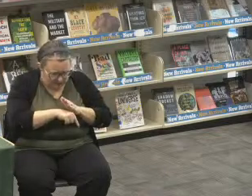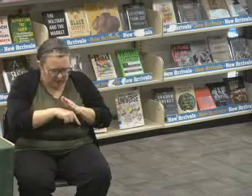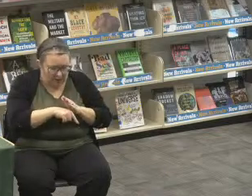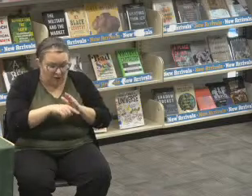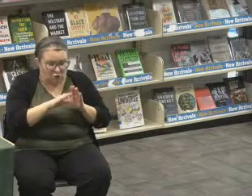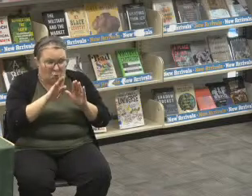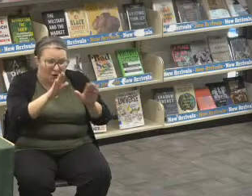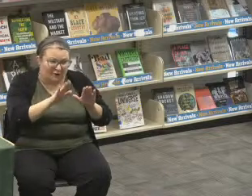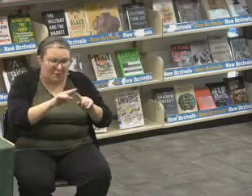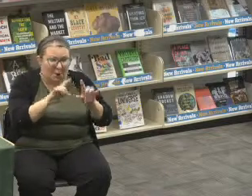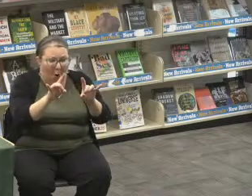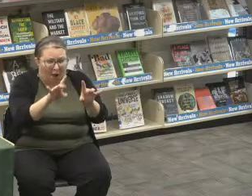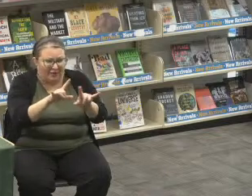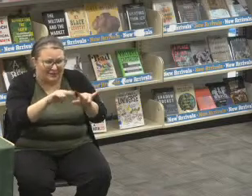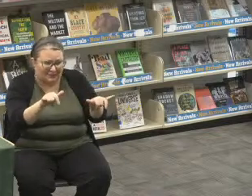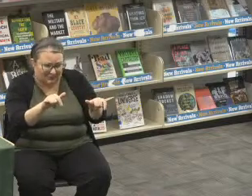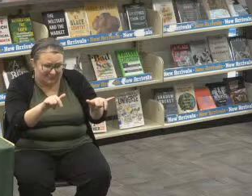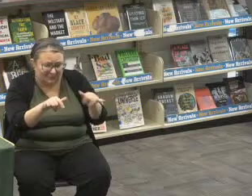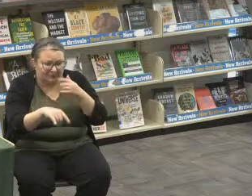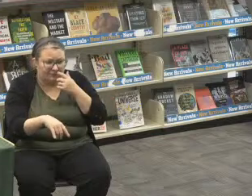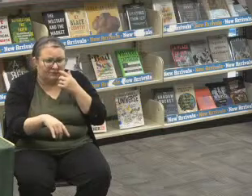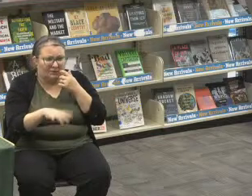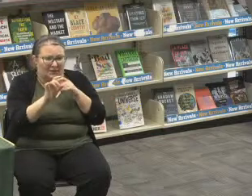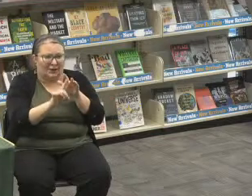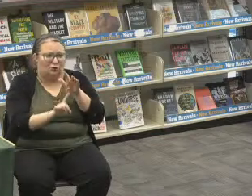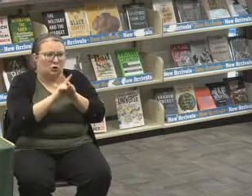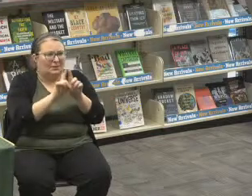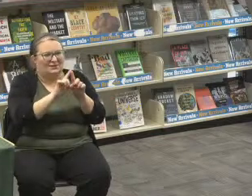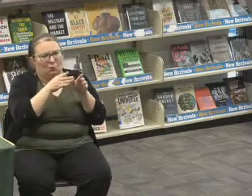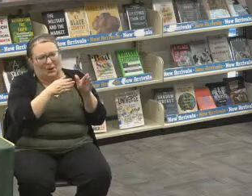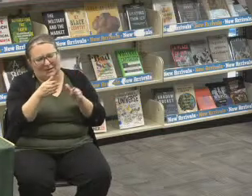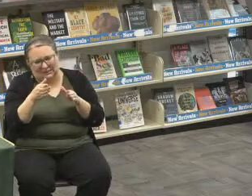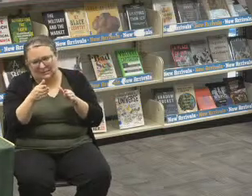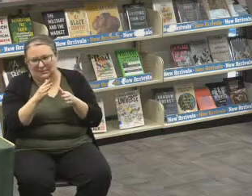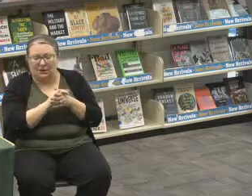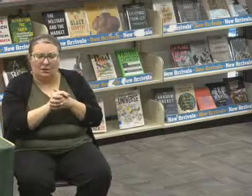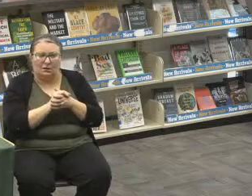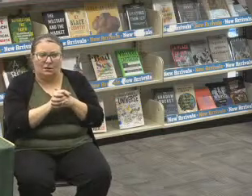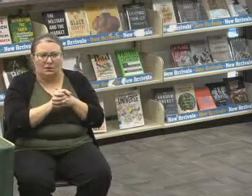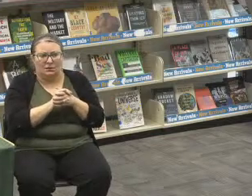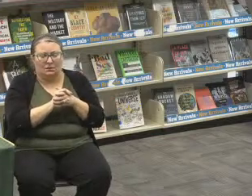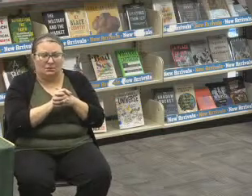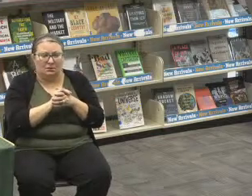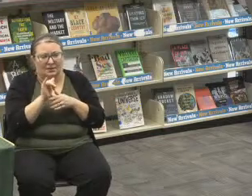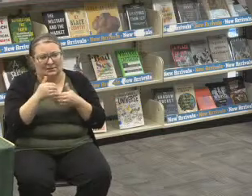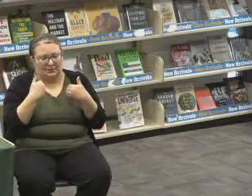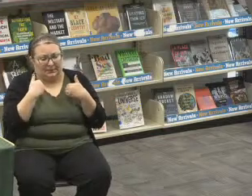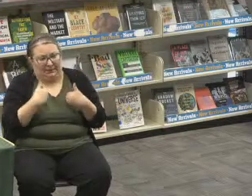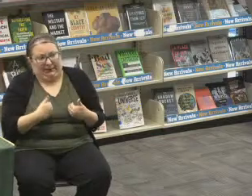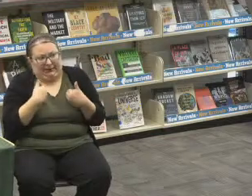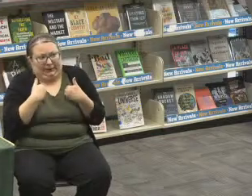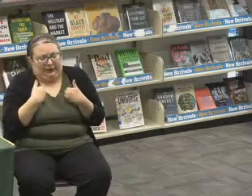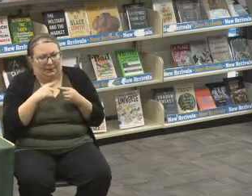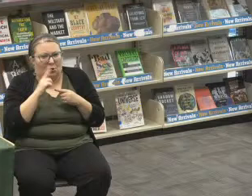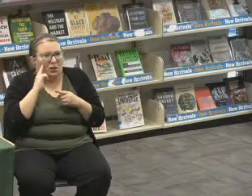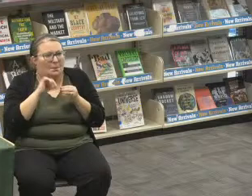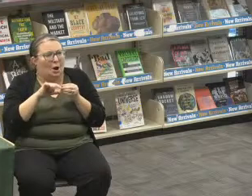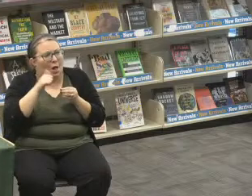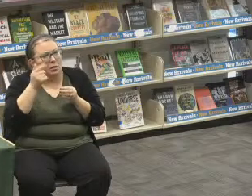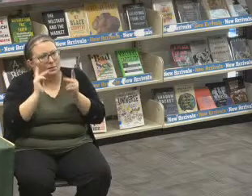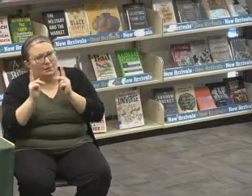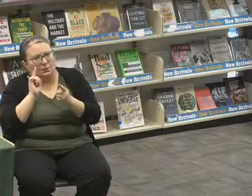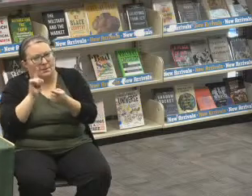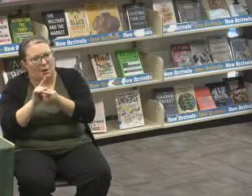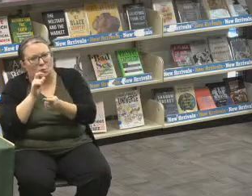other things. And that can show up in all sorts of ways. So that's kind of me. But if you think about other people you may have met